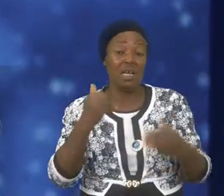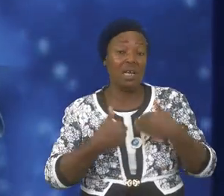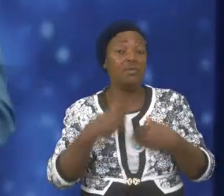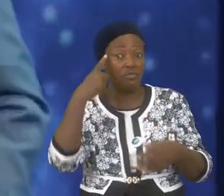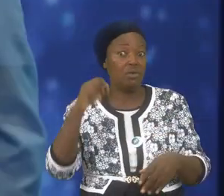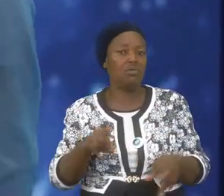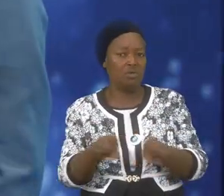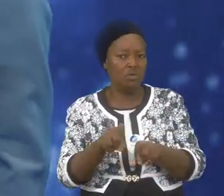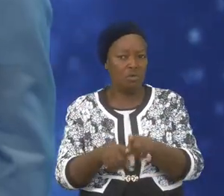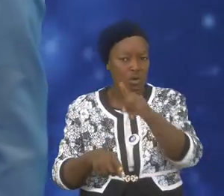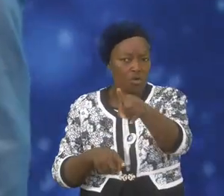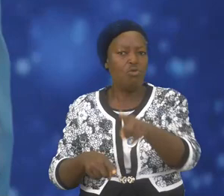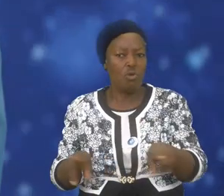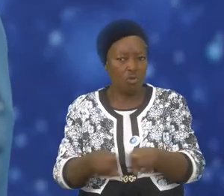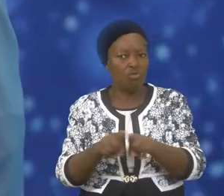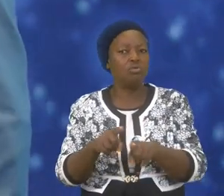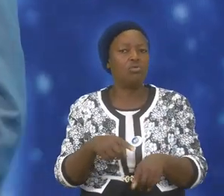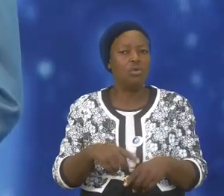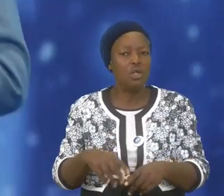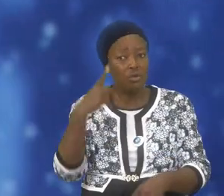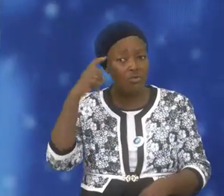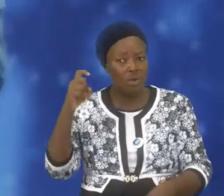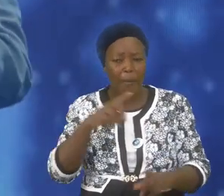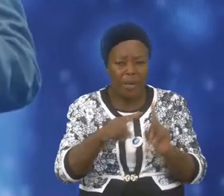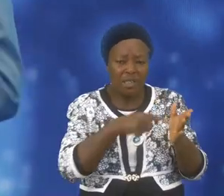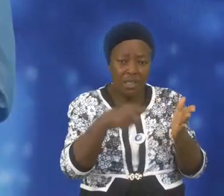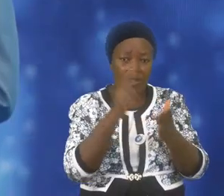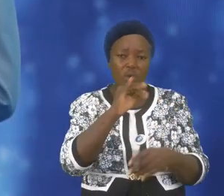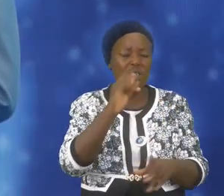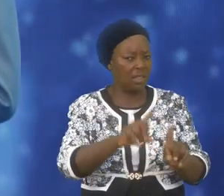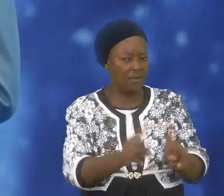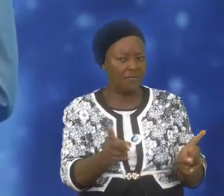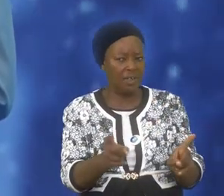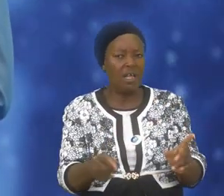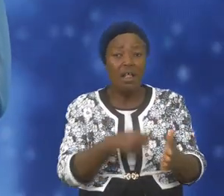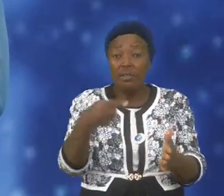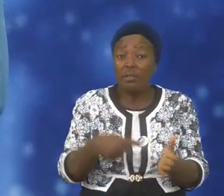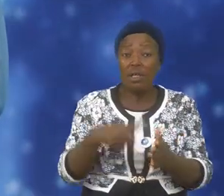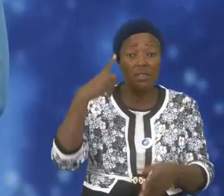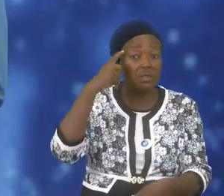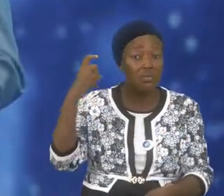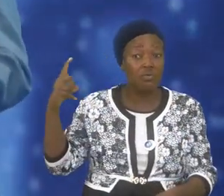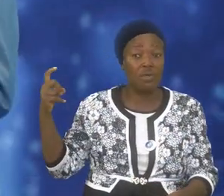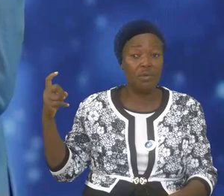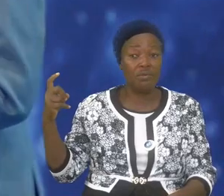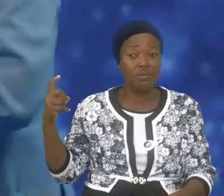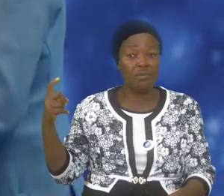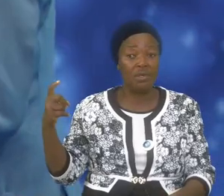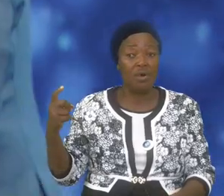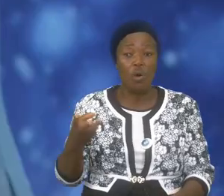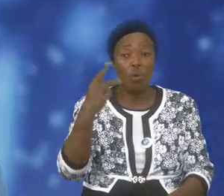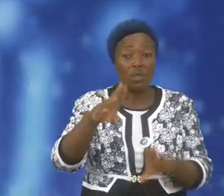different. This dream was given by the God of heaven.